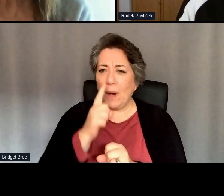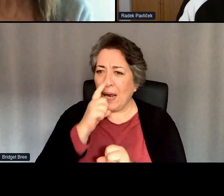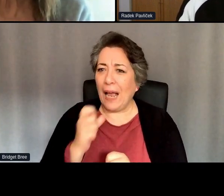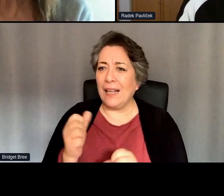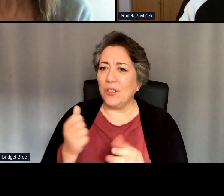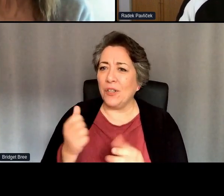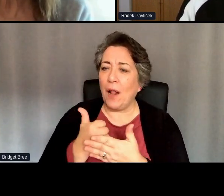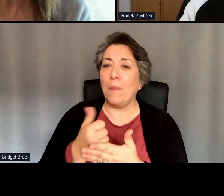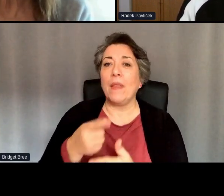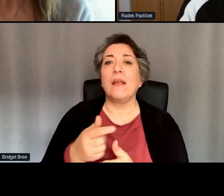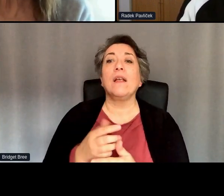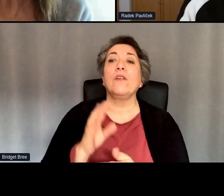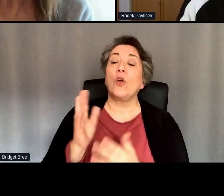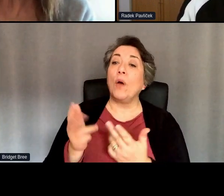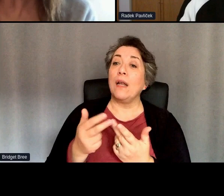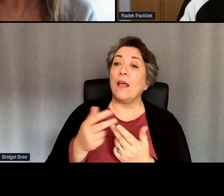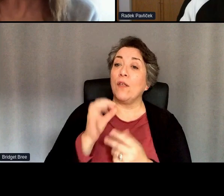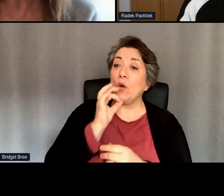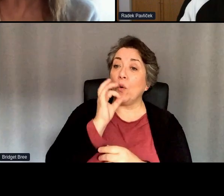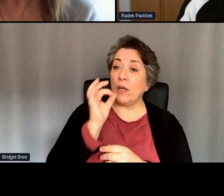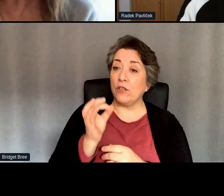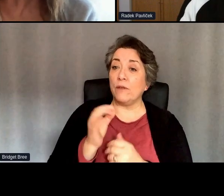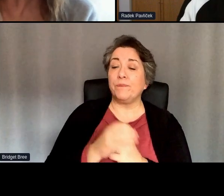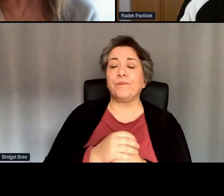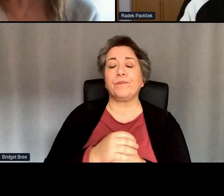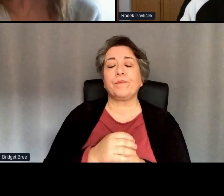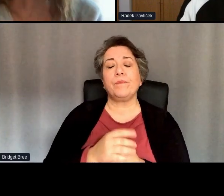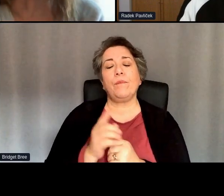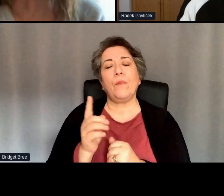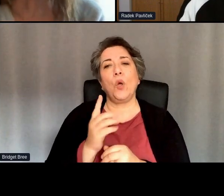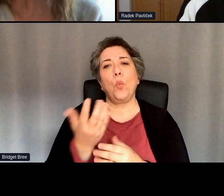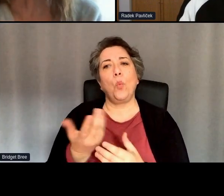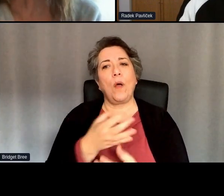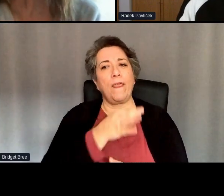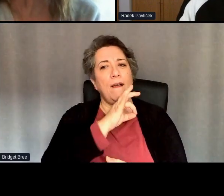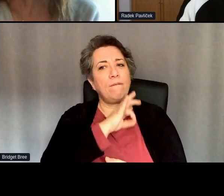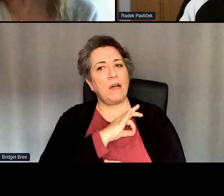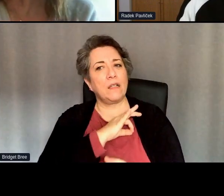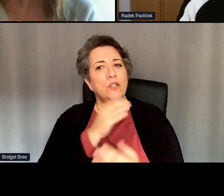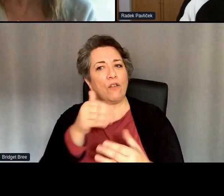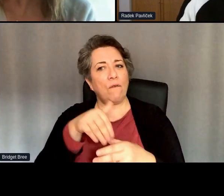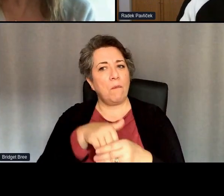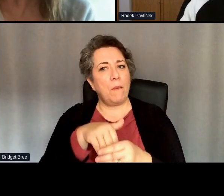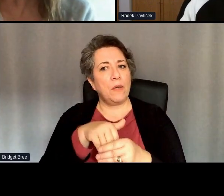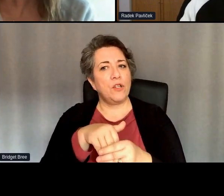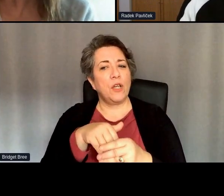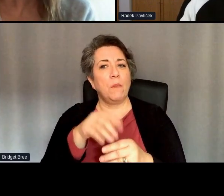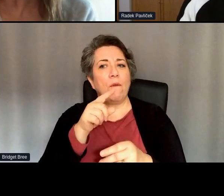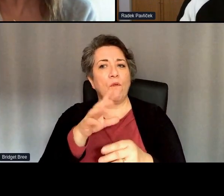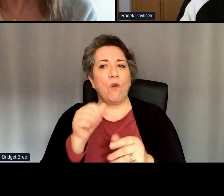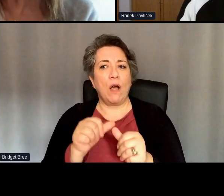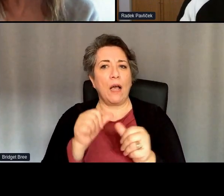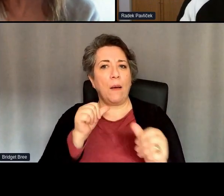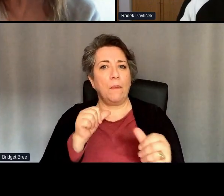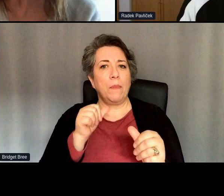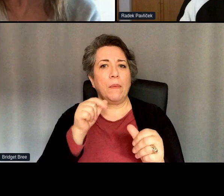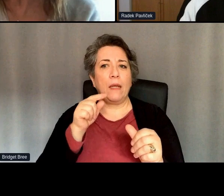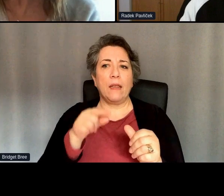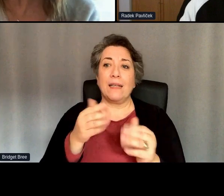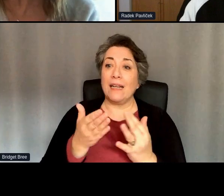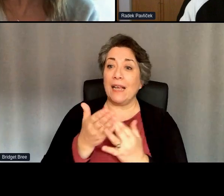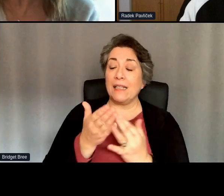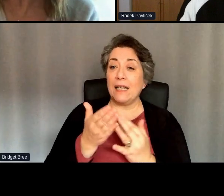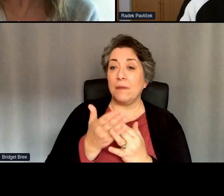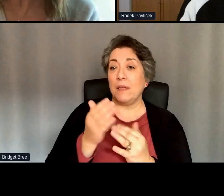So another question here is, what are the advantages of membership for a company which is an accessibility specialist provider as opposed to